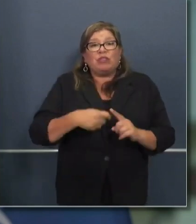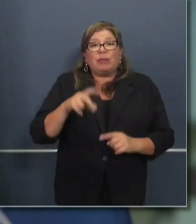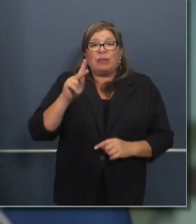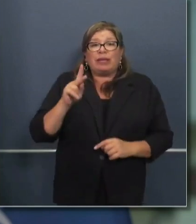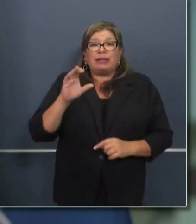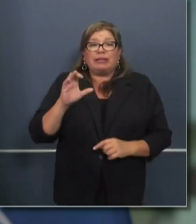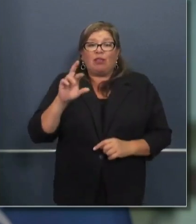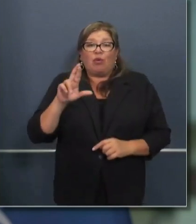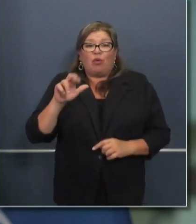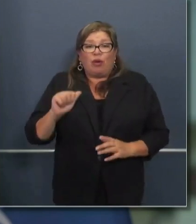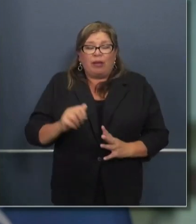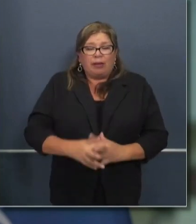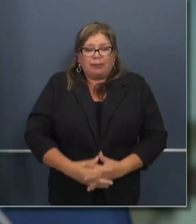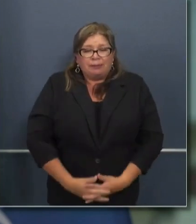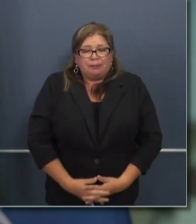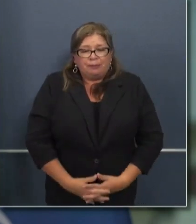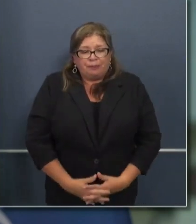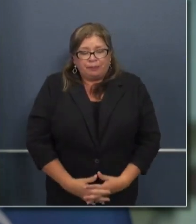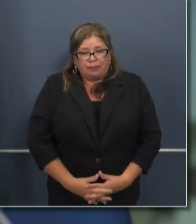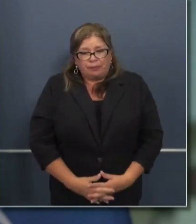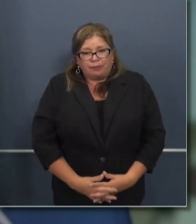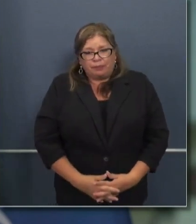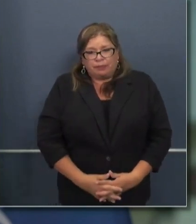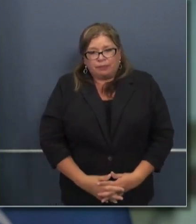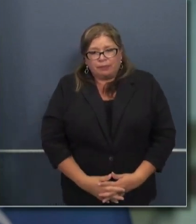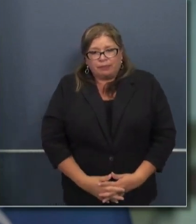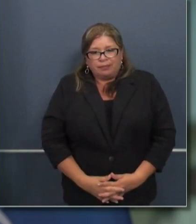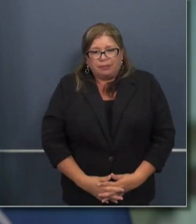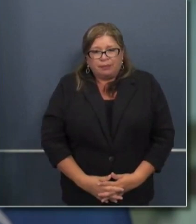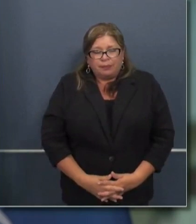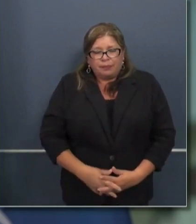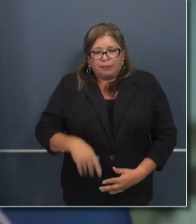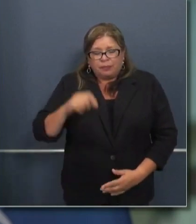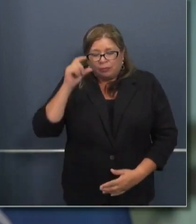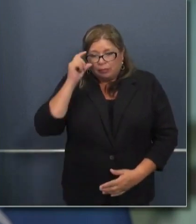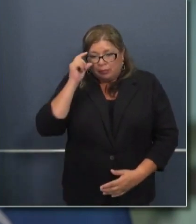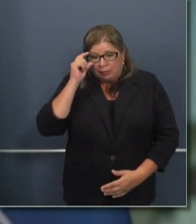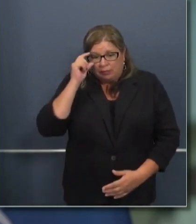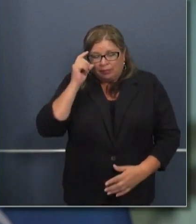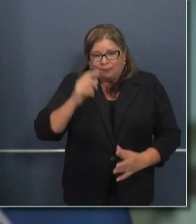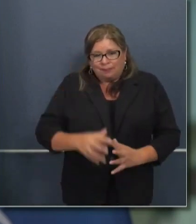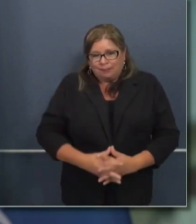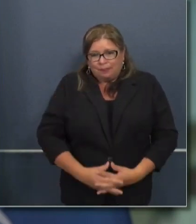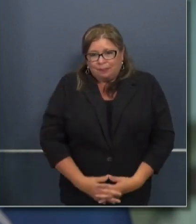Yes, Governor, just diving a little bit more into the details of that, if you could share any more